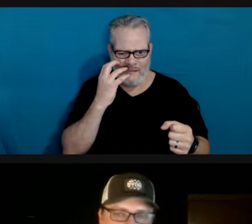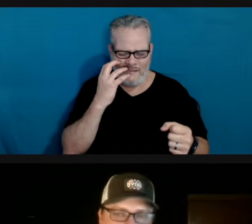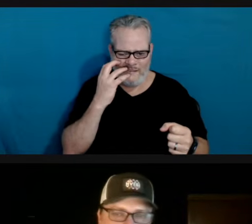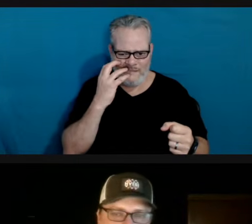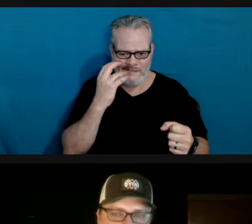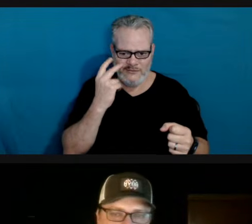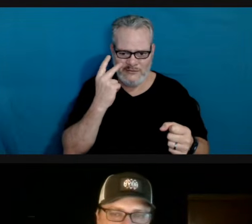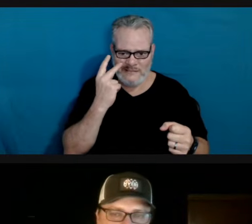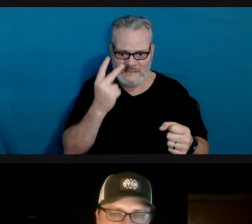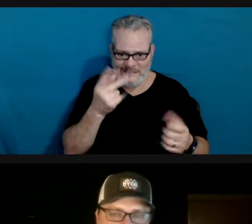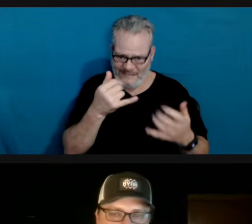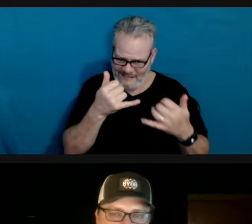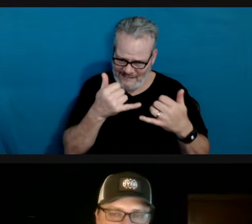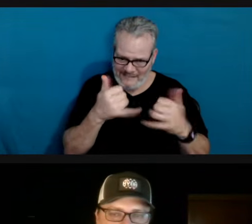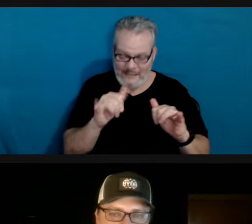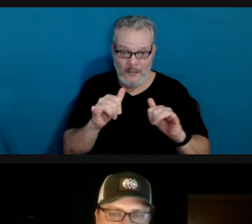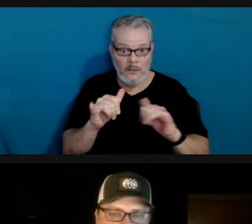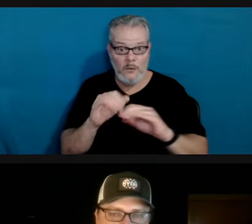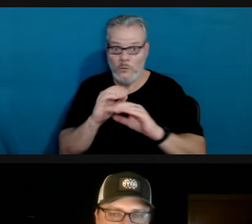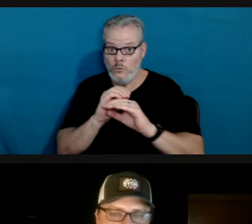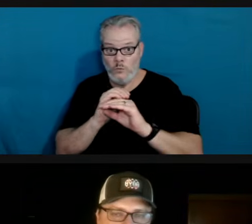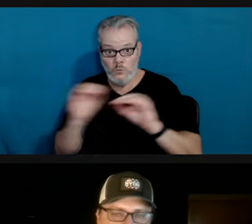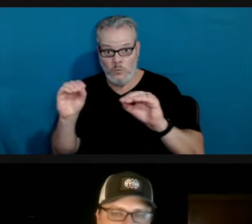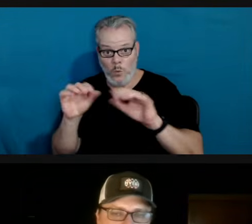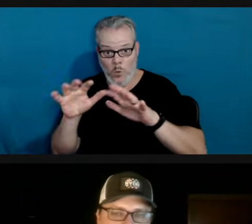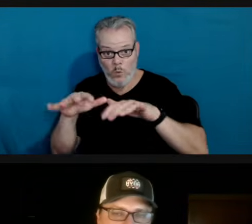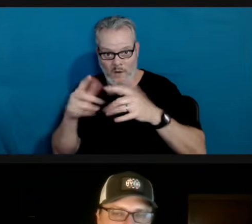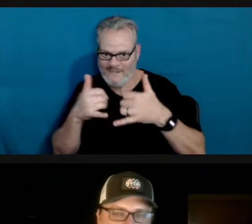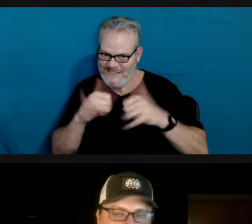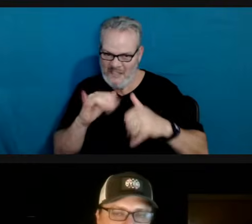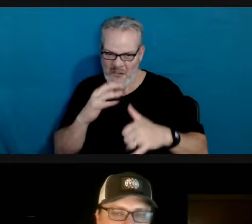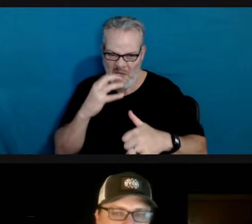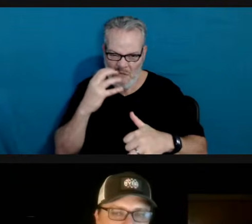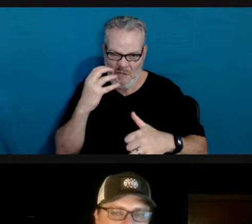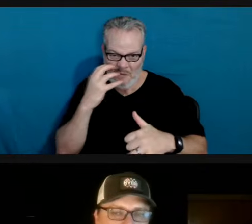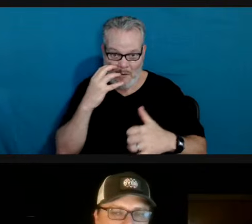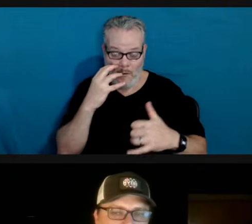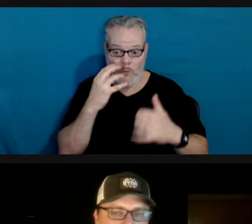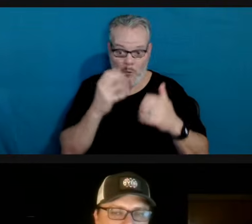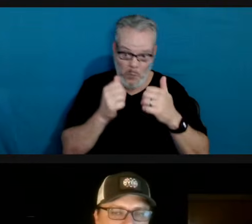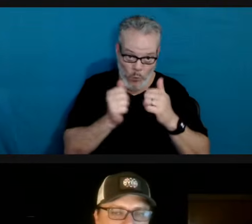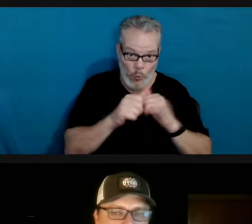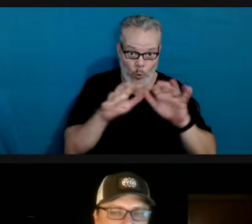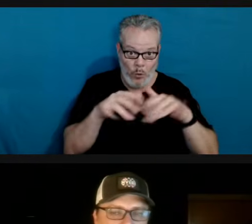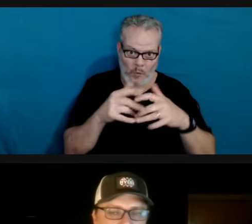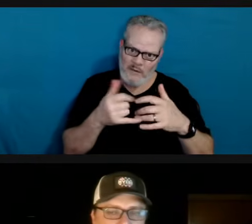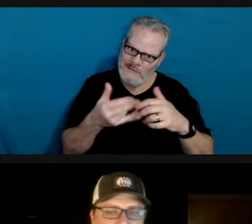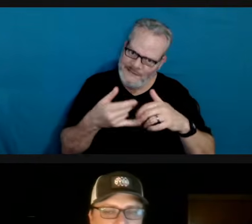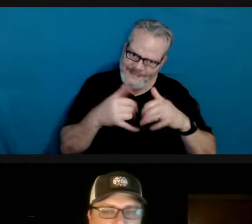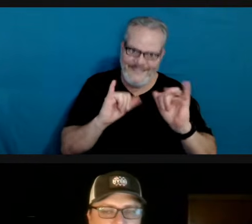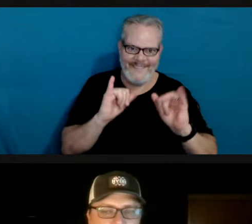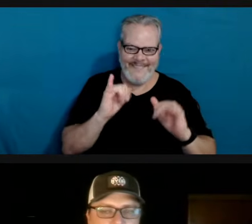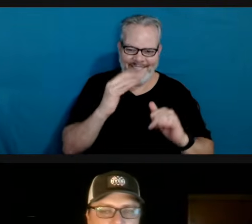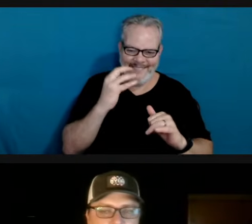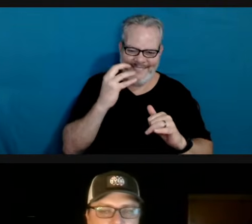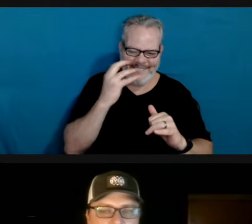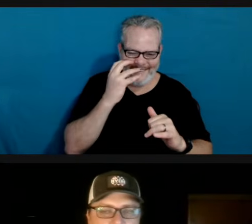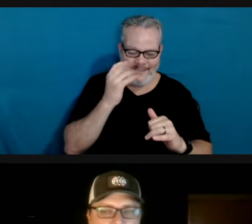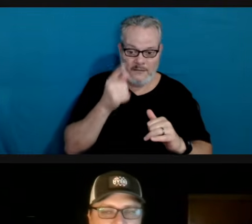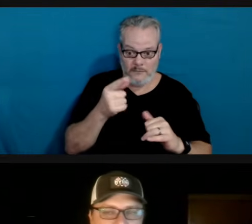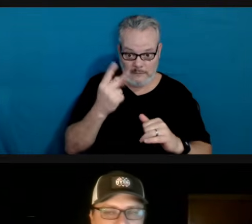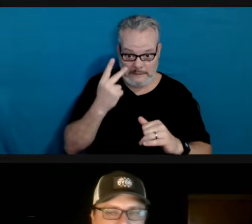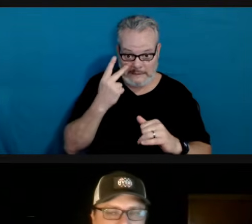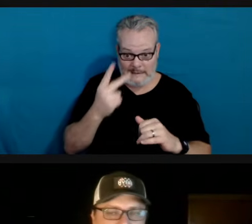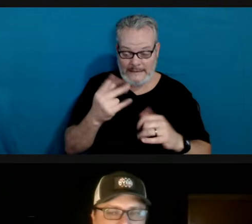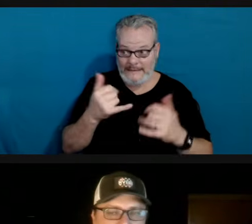rain, but the rain maybe is causing more of this steam and fog at the upper levels. On this camera today, we've seen rain falling across. It's still